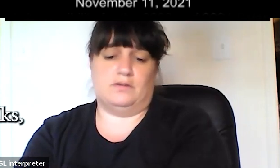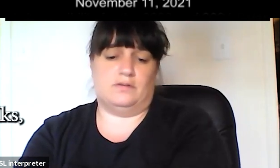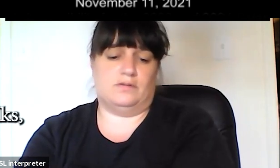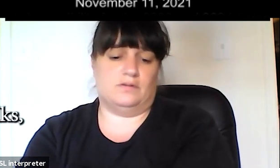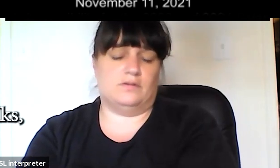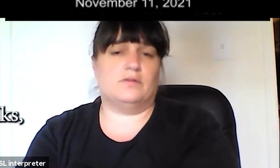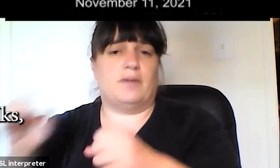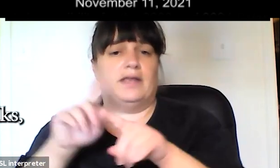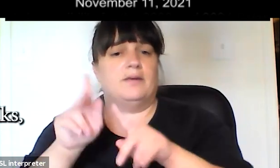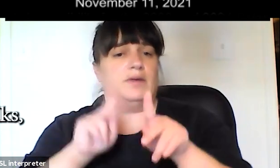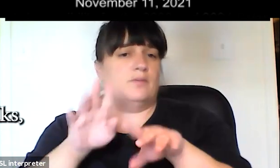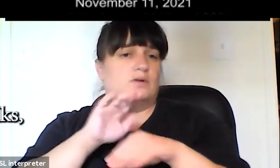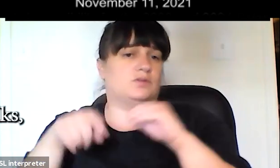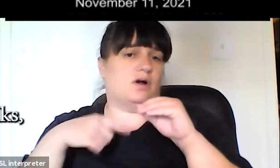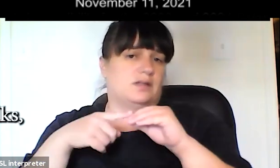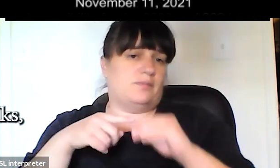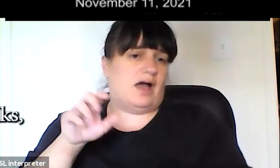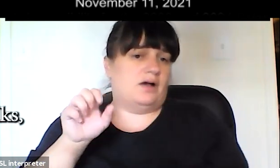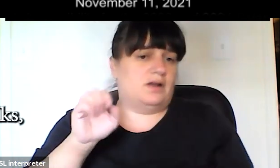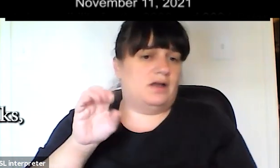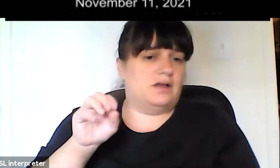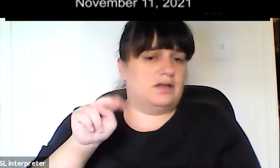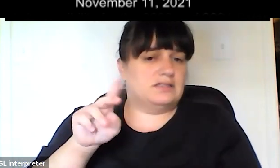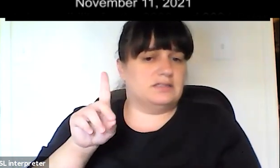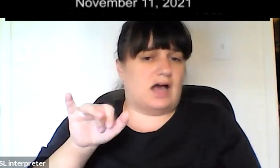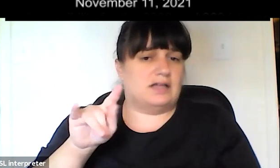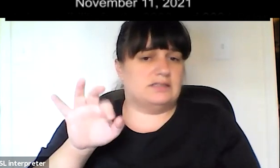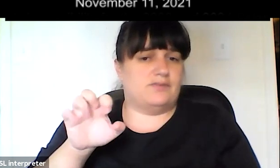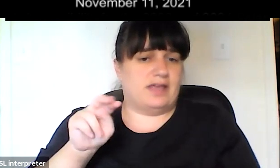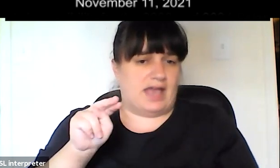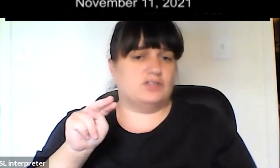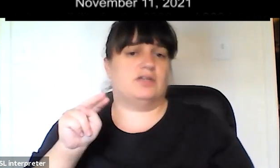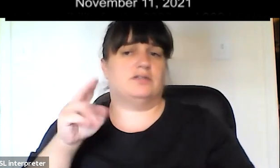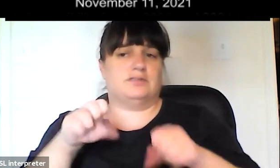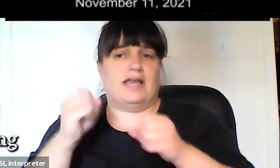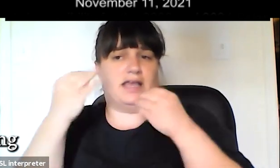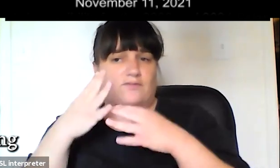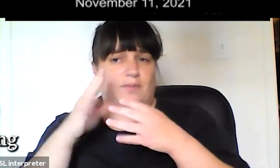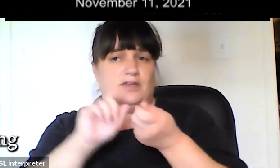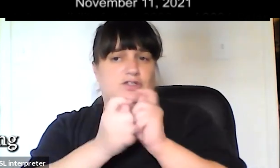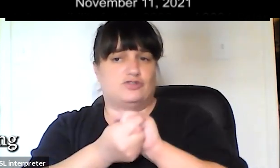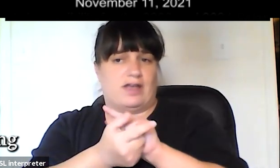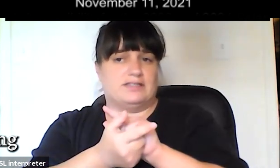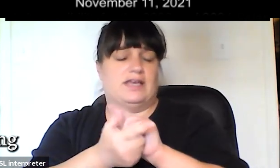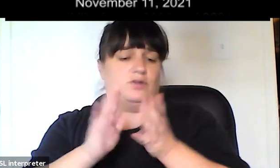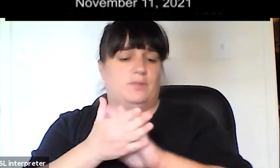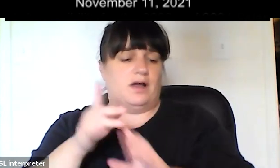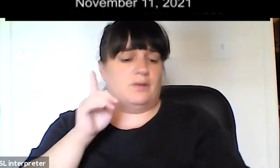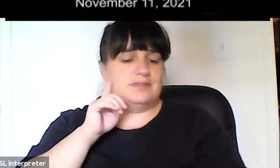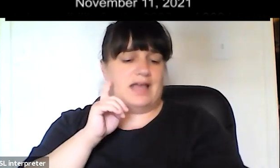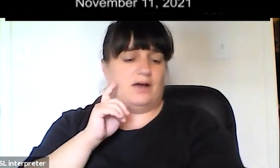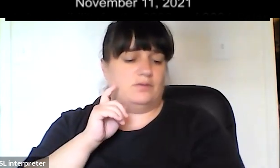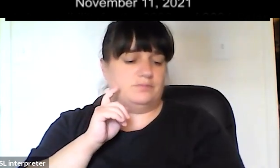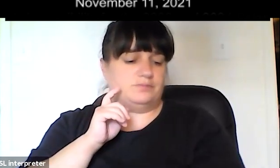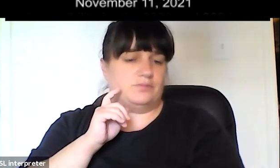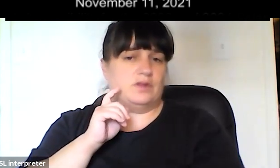about today in various talks, is this idea of taking information and translating it into sound. So it's not the idea that we're capturing sound of